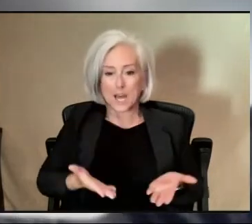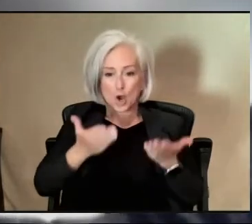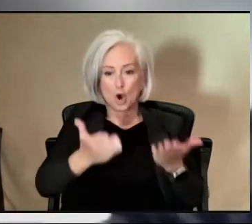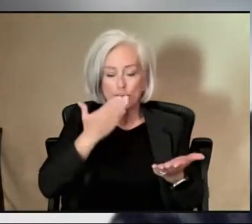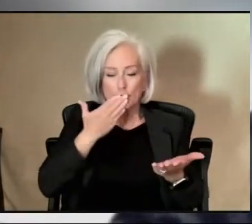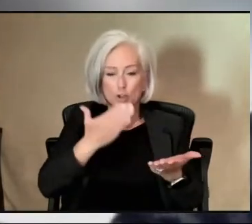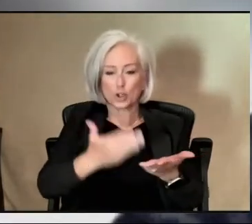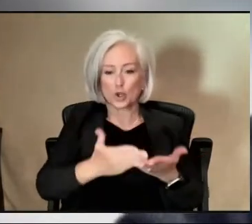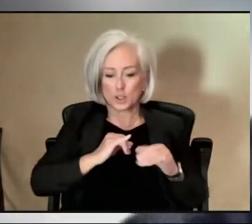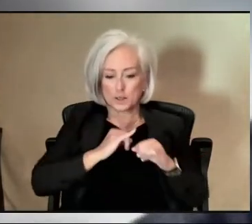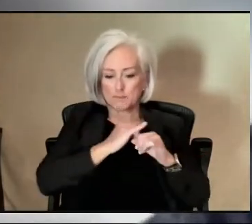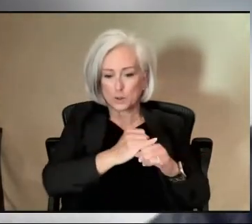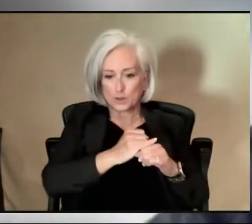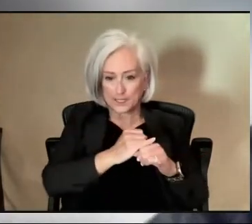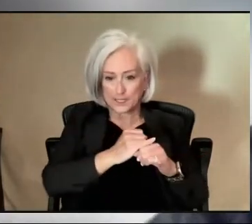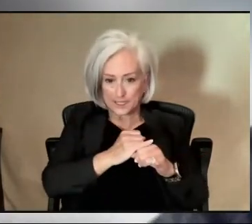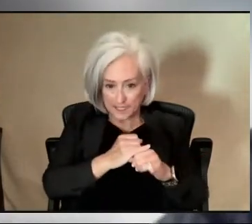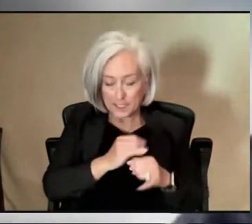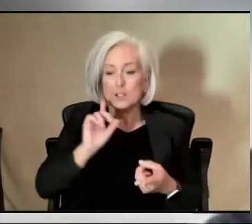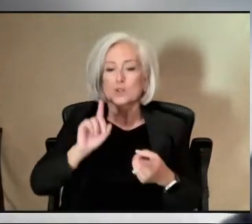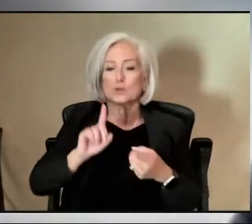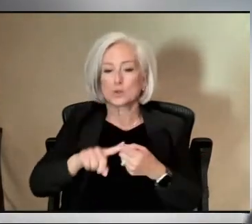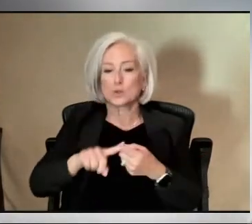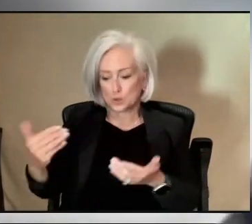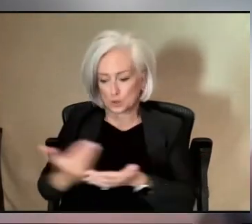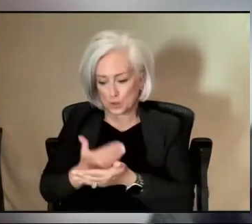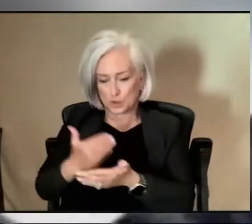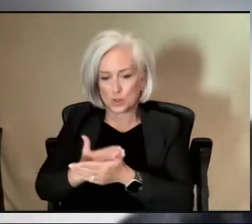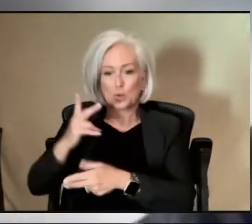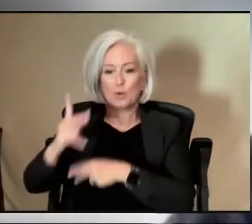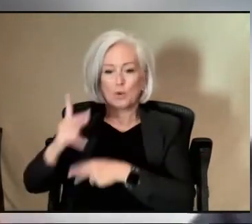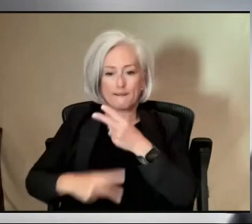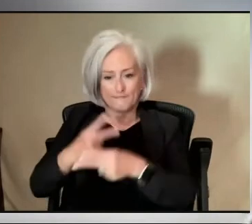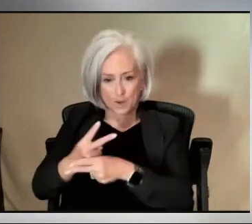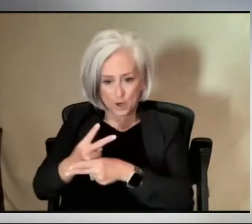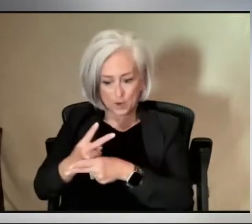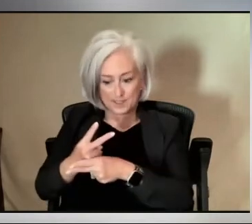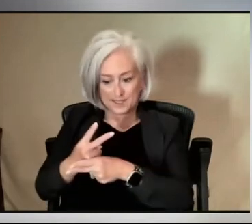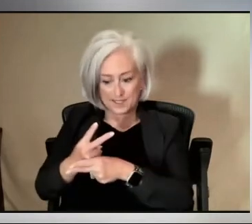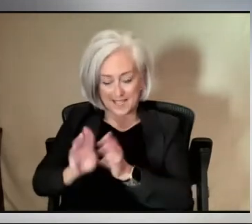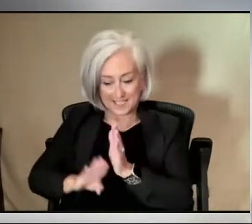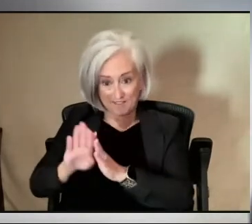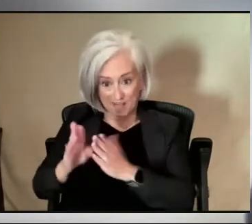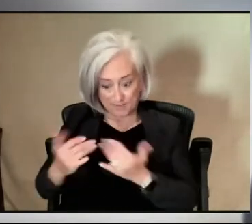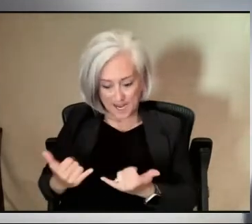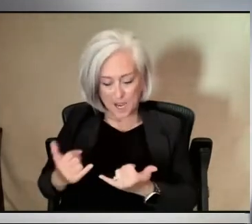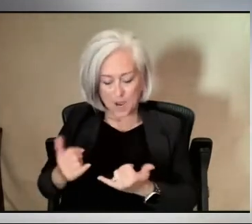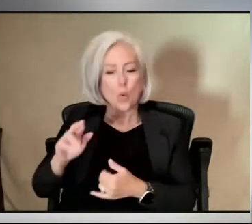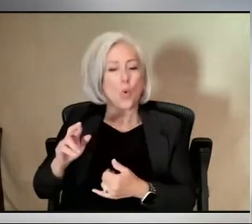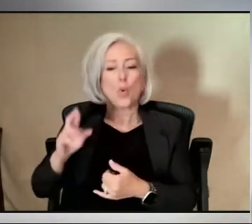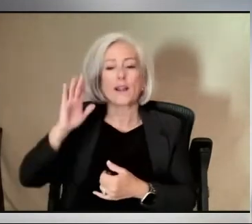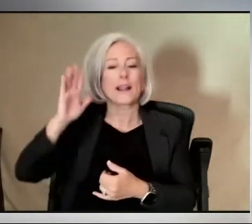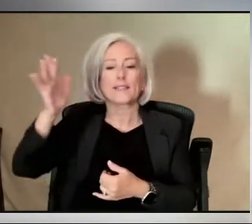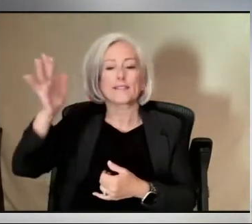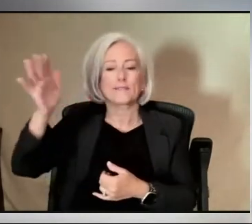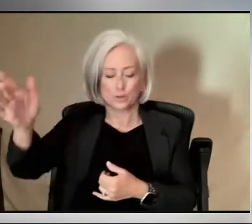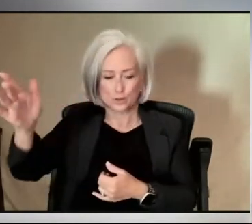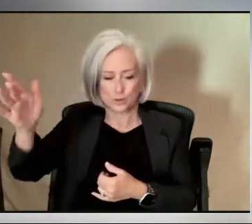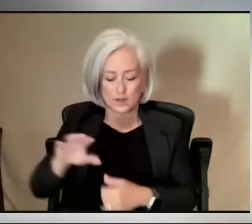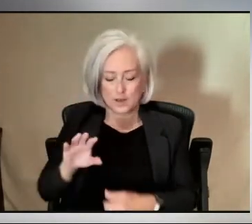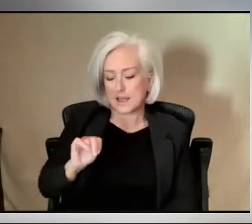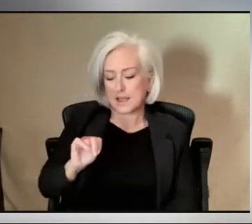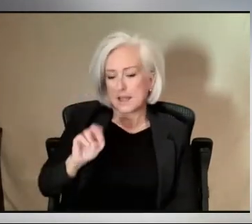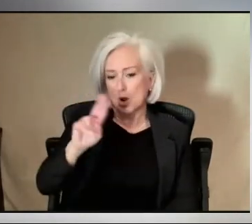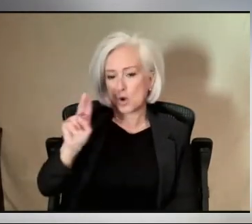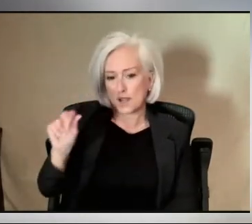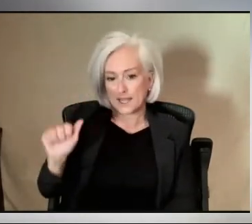against the variants that are developing now or will develop in the future. So the mRNA vaccines have